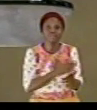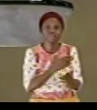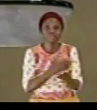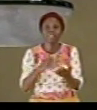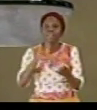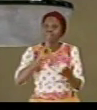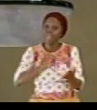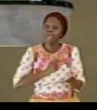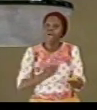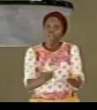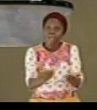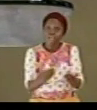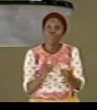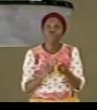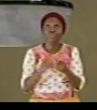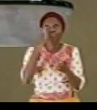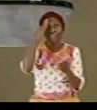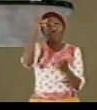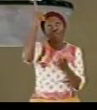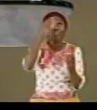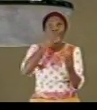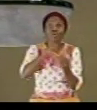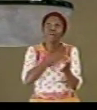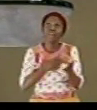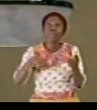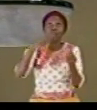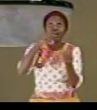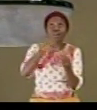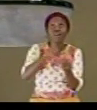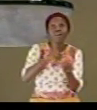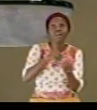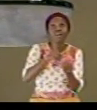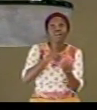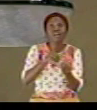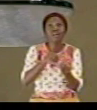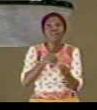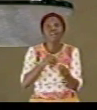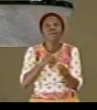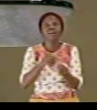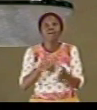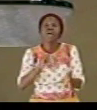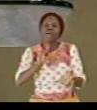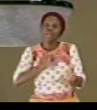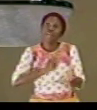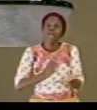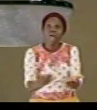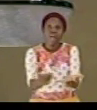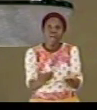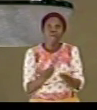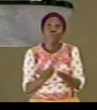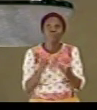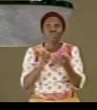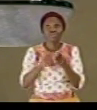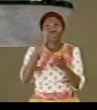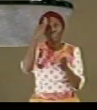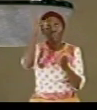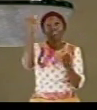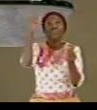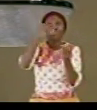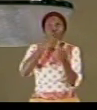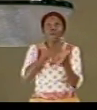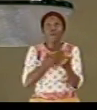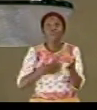to know You more. I want to know You more and more. I want to know You more. I want to know